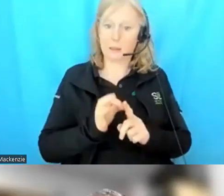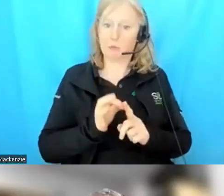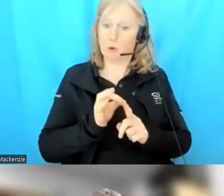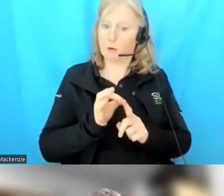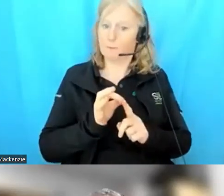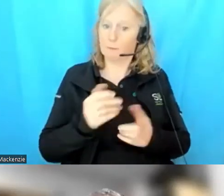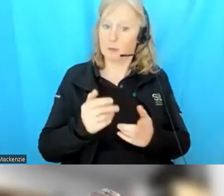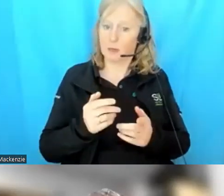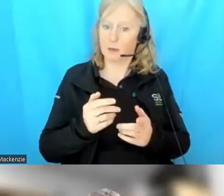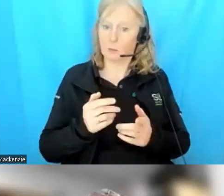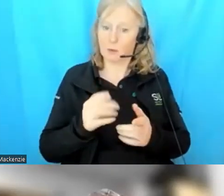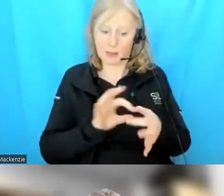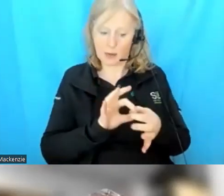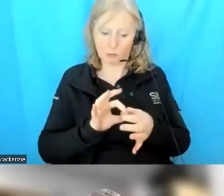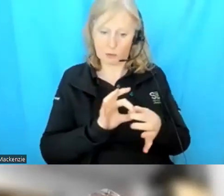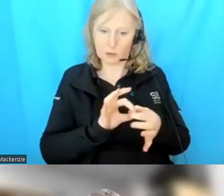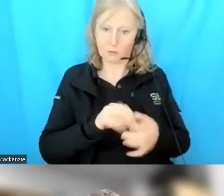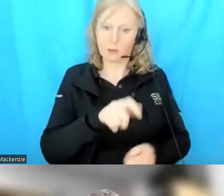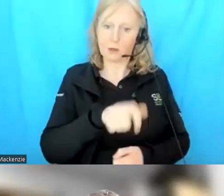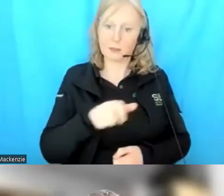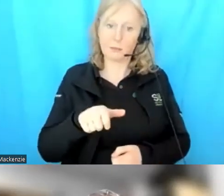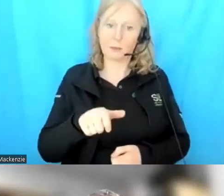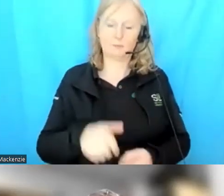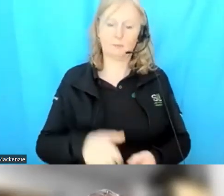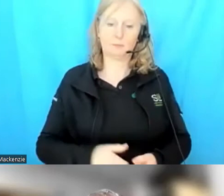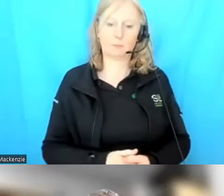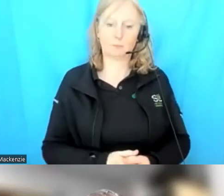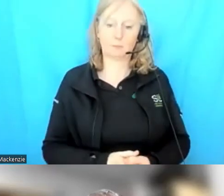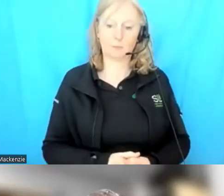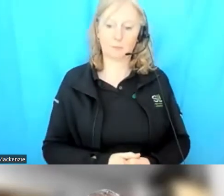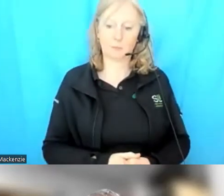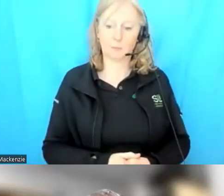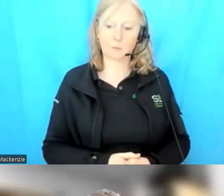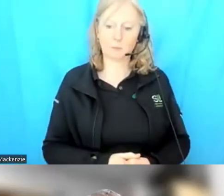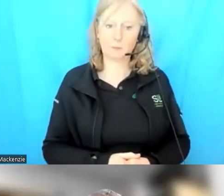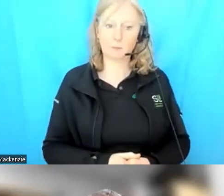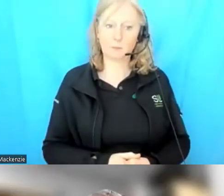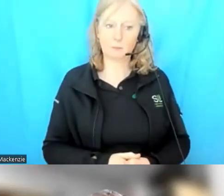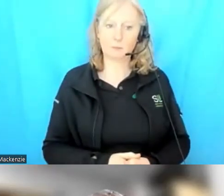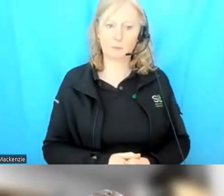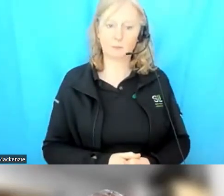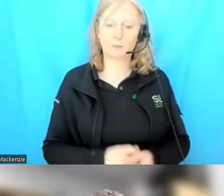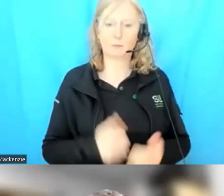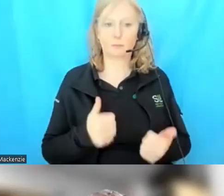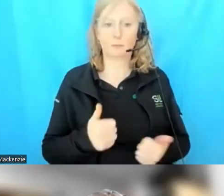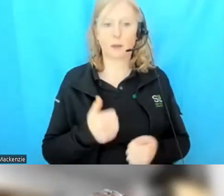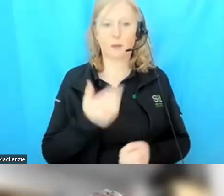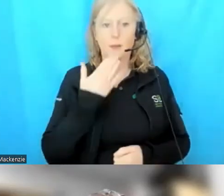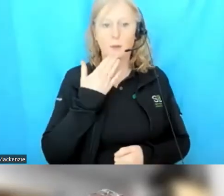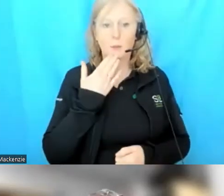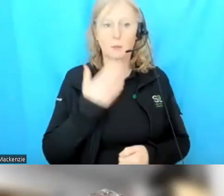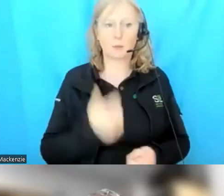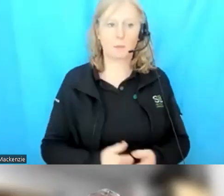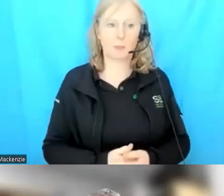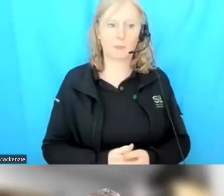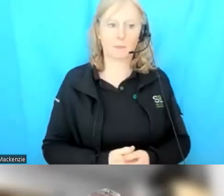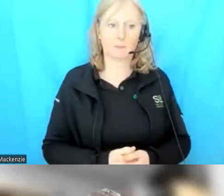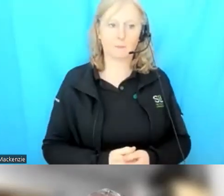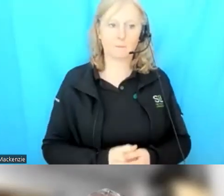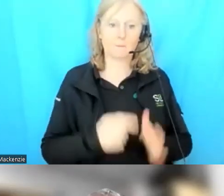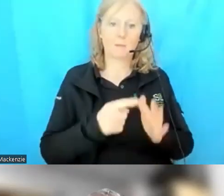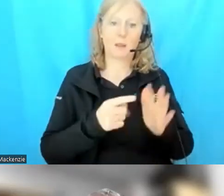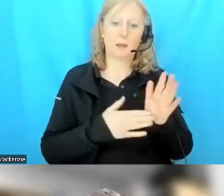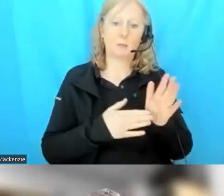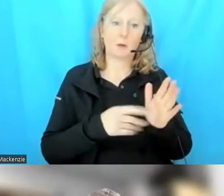the interactions with our customers as well. Great. Thank you for that. We had asked